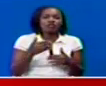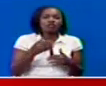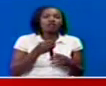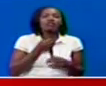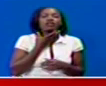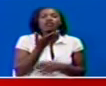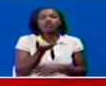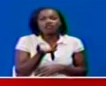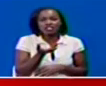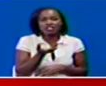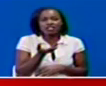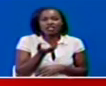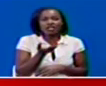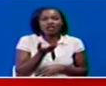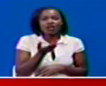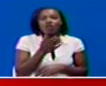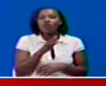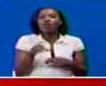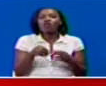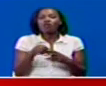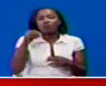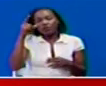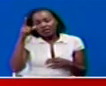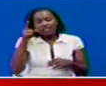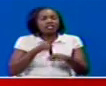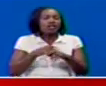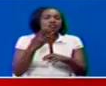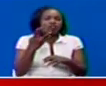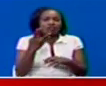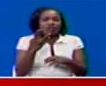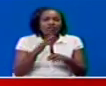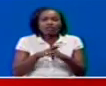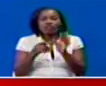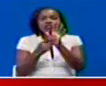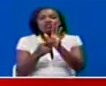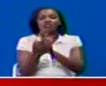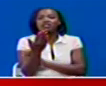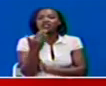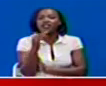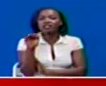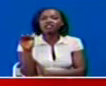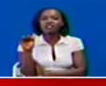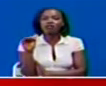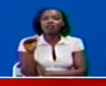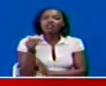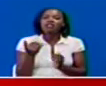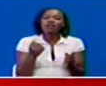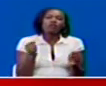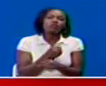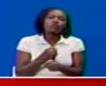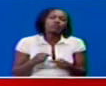confessing. Oh, during my time we were woken up at 4 a.m. in the morning and shown the exam. And now I'm not able to